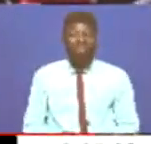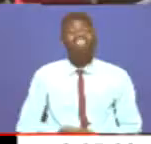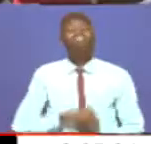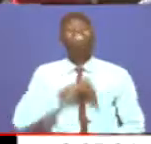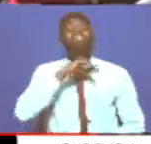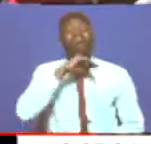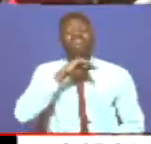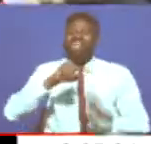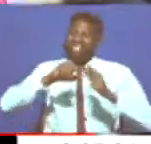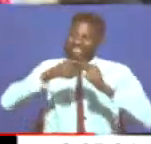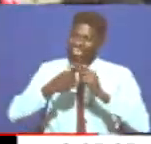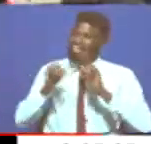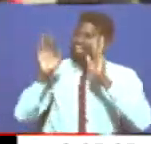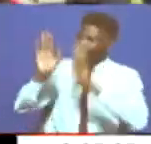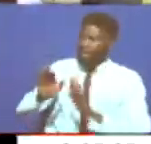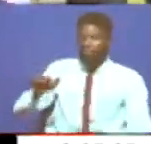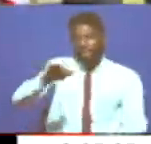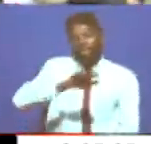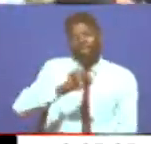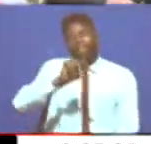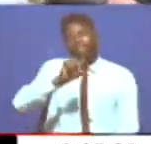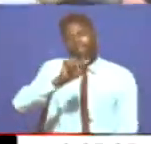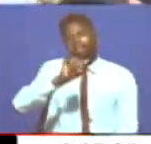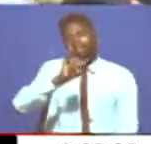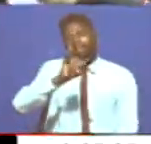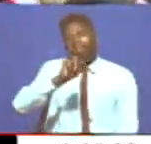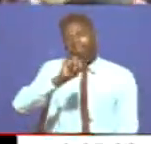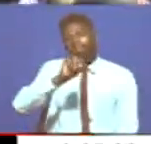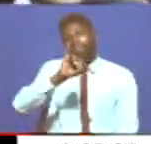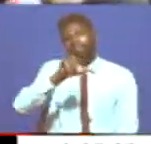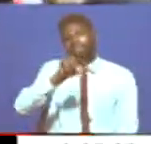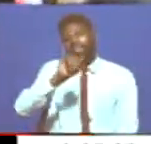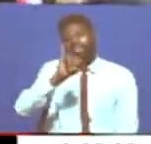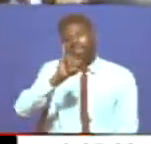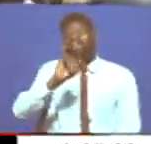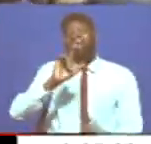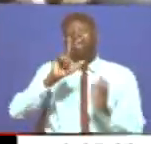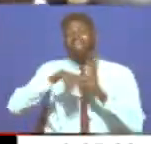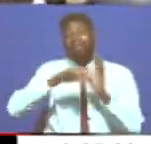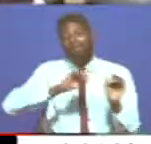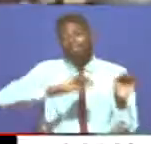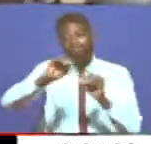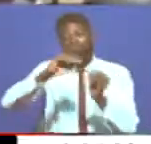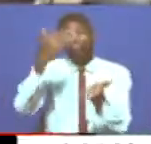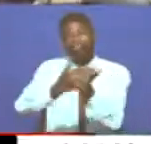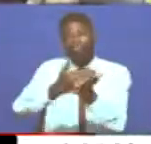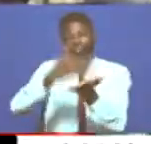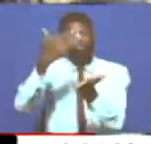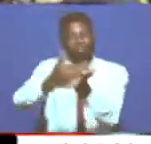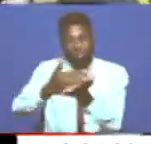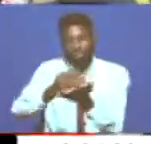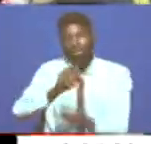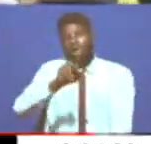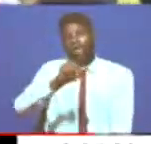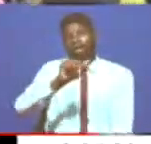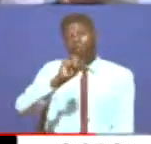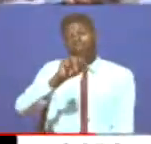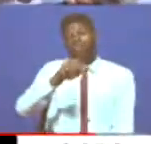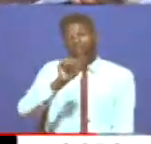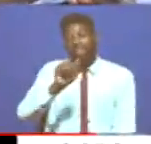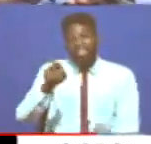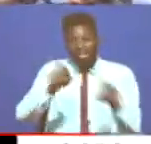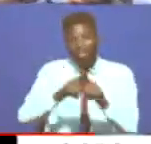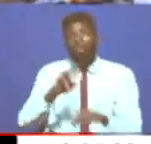his campaigns in Kimilili constituency before holding several stopovers along the way at Kamkuywa and Webuye flyover